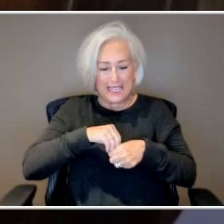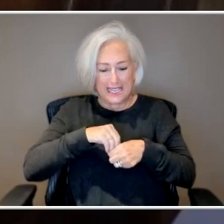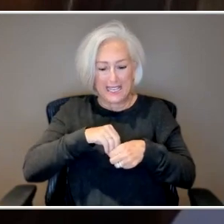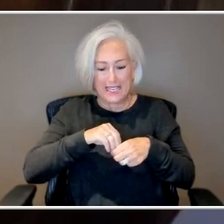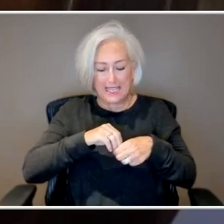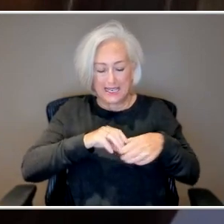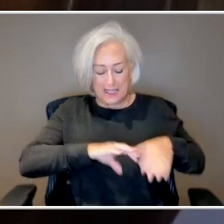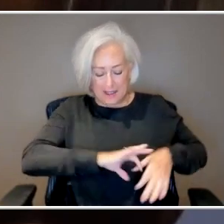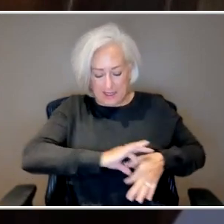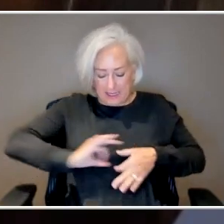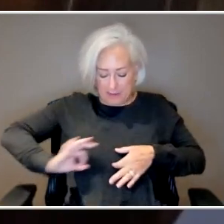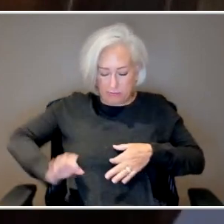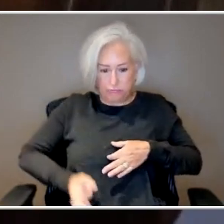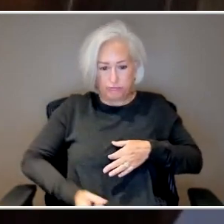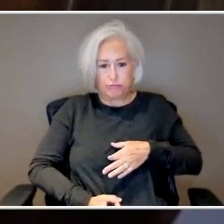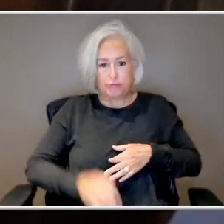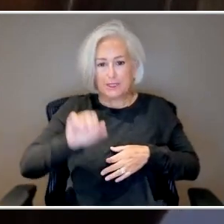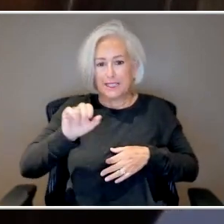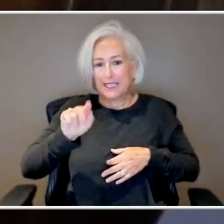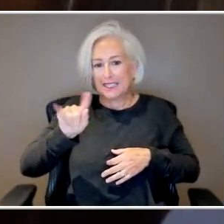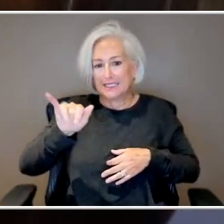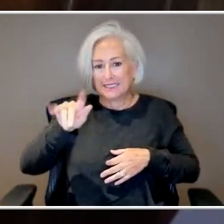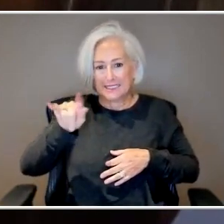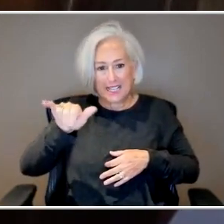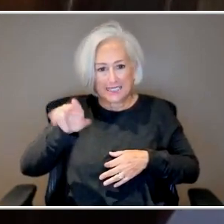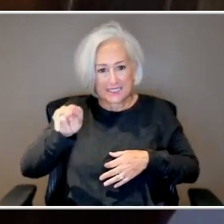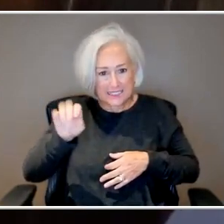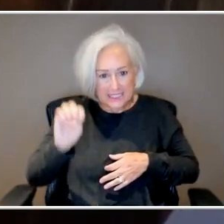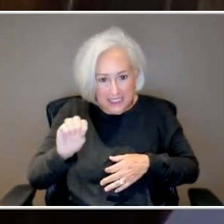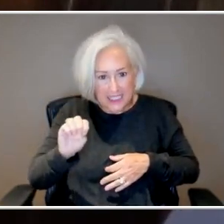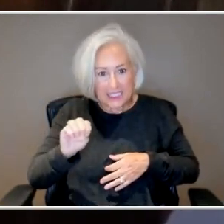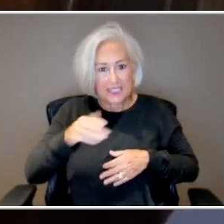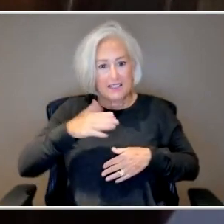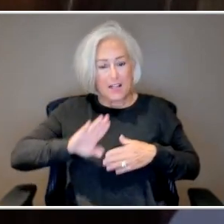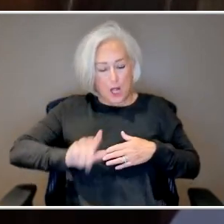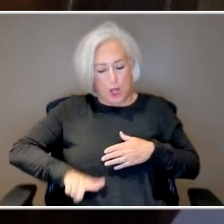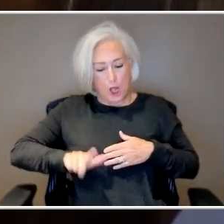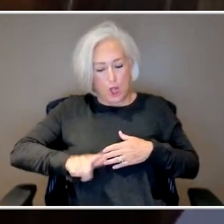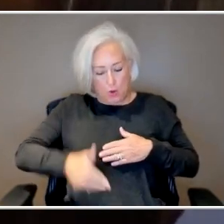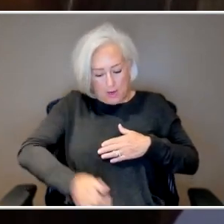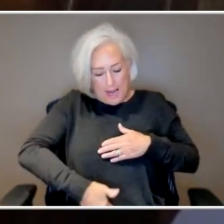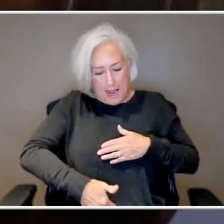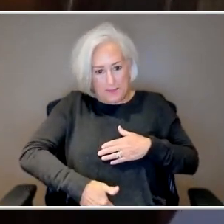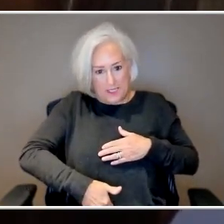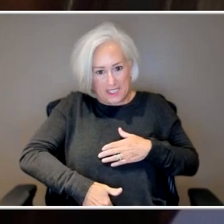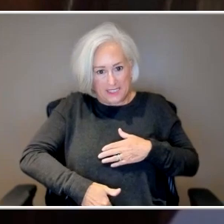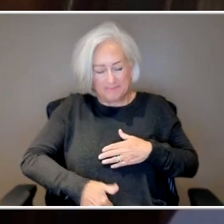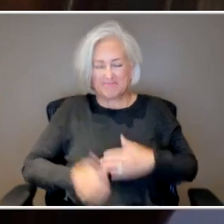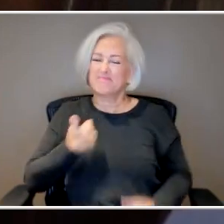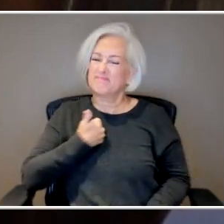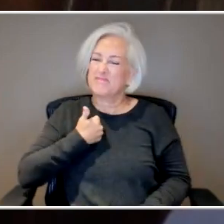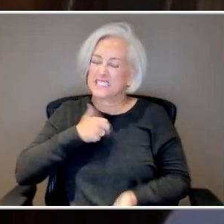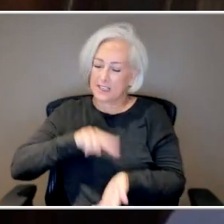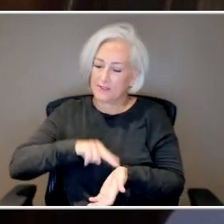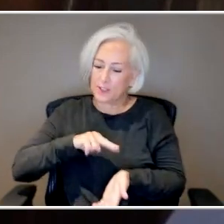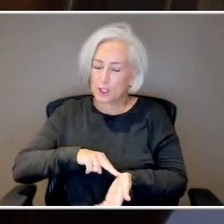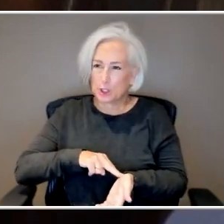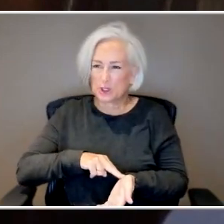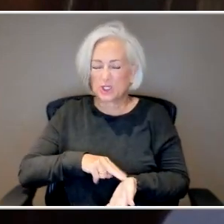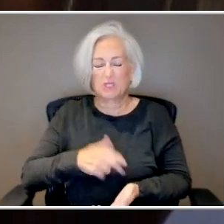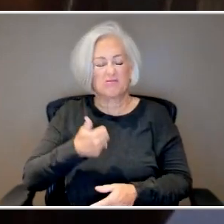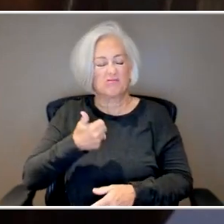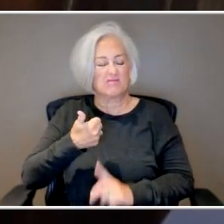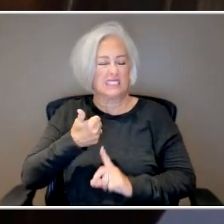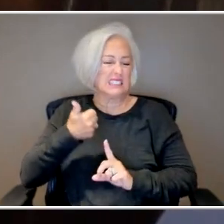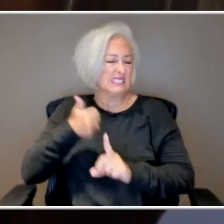lower abdomen. But as being a nurse, I kind of was self-diagnosing, of course. And I went to